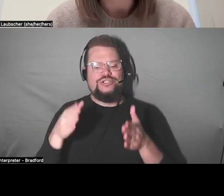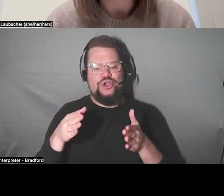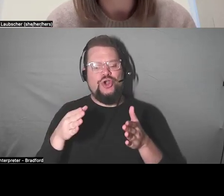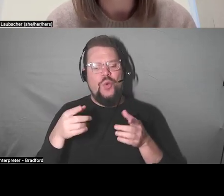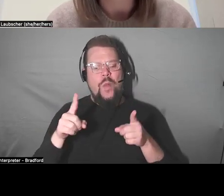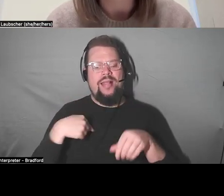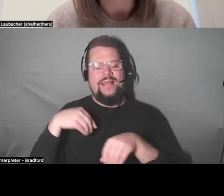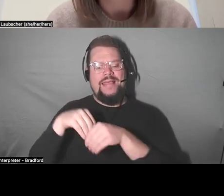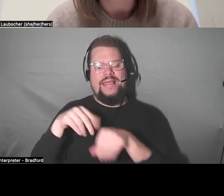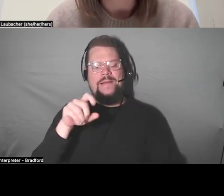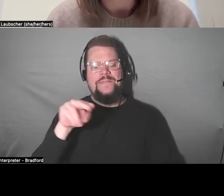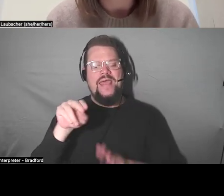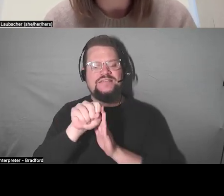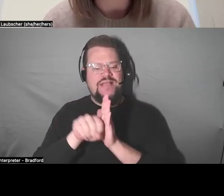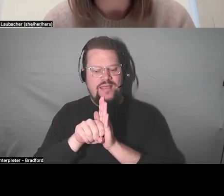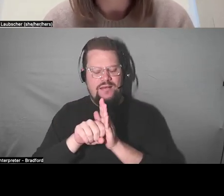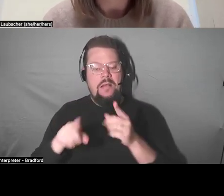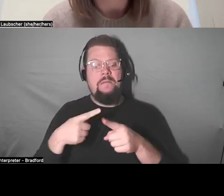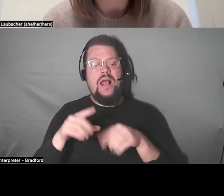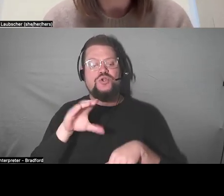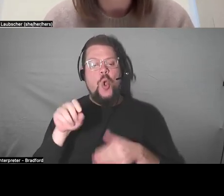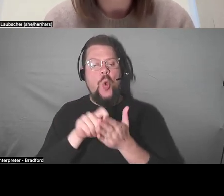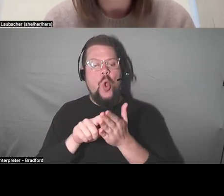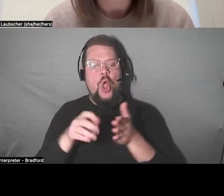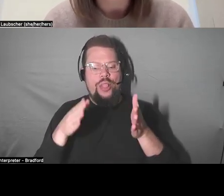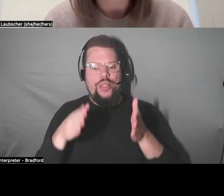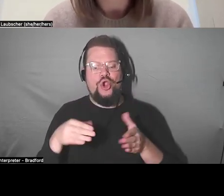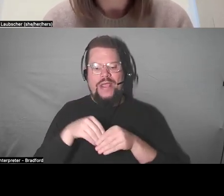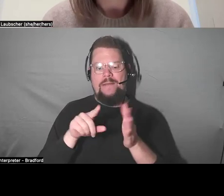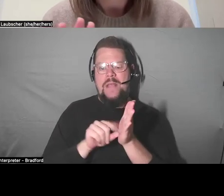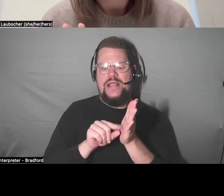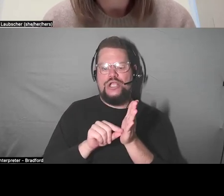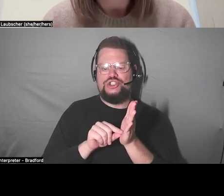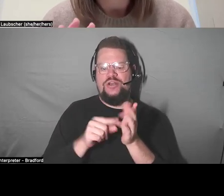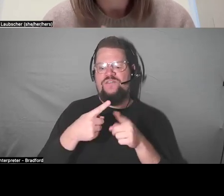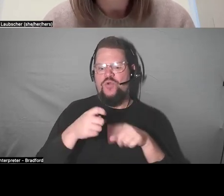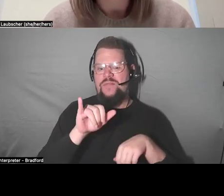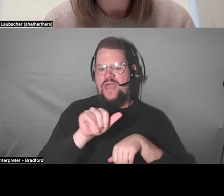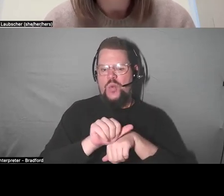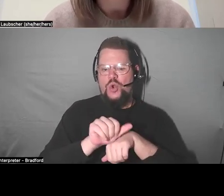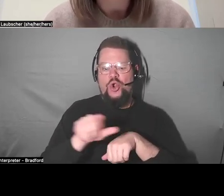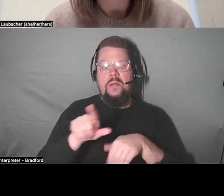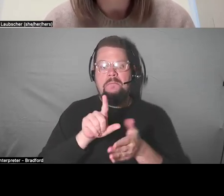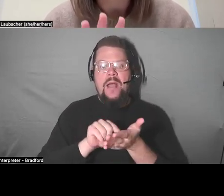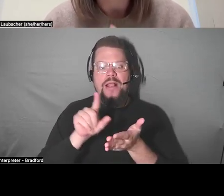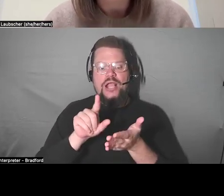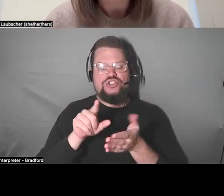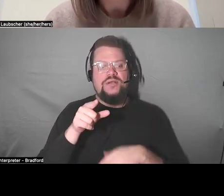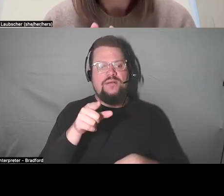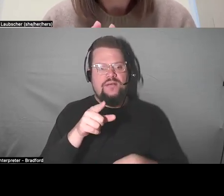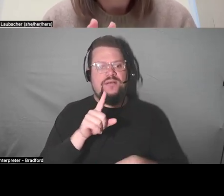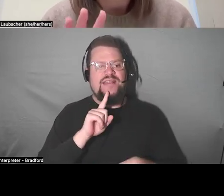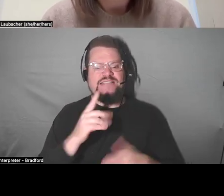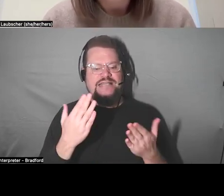she also was my co-author on the publication that came out of this work. So the publication is cited